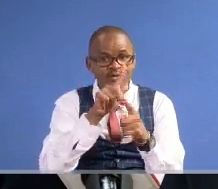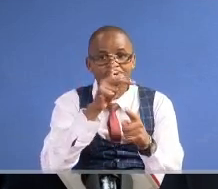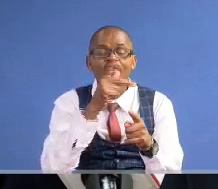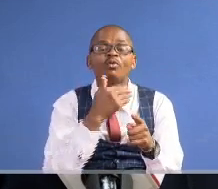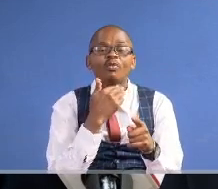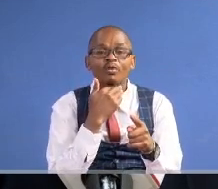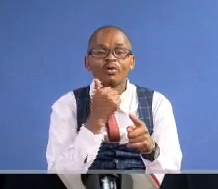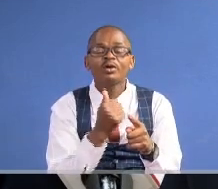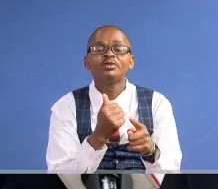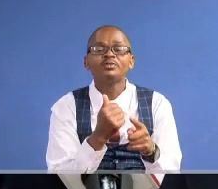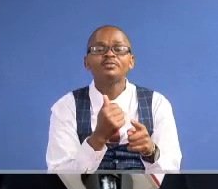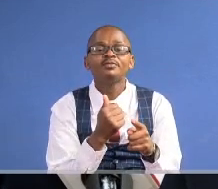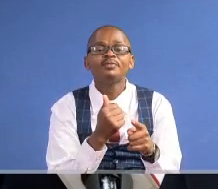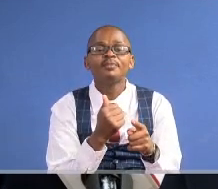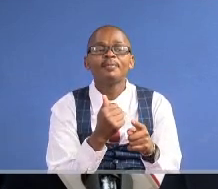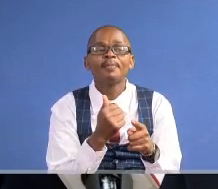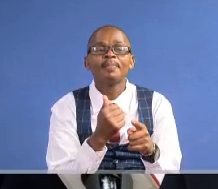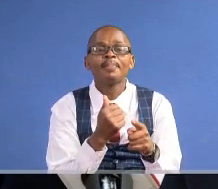to seek